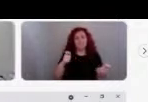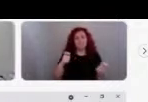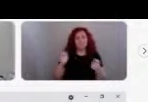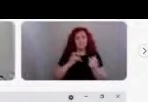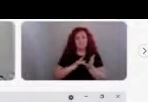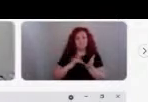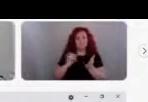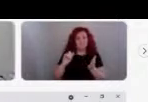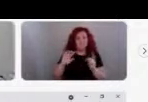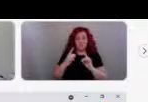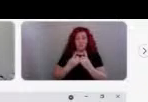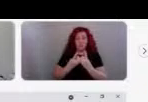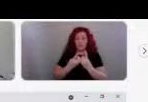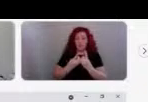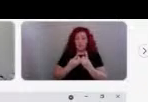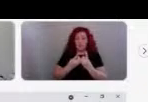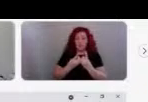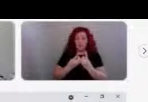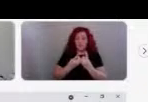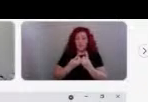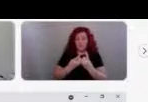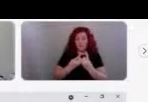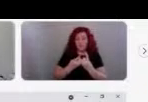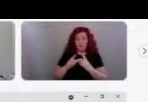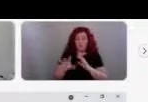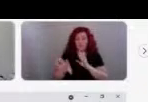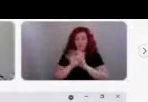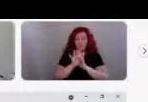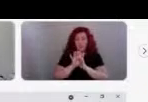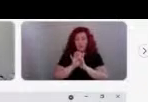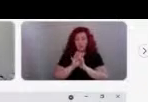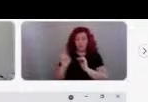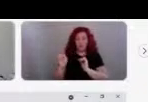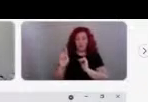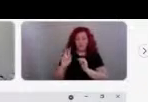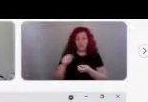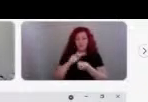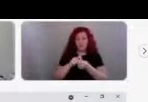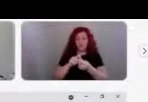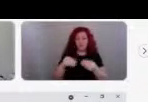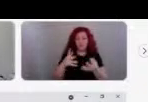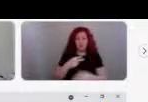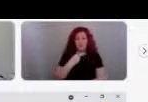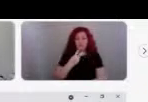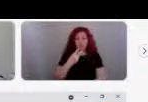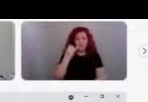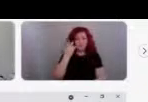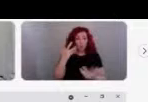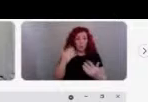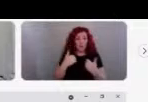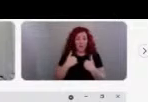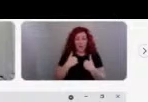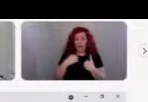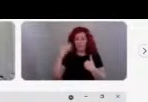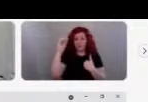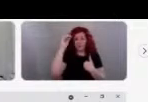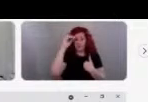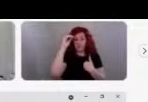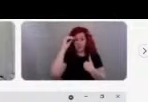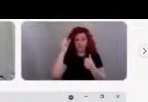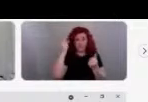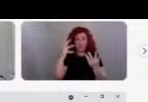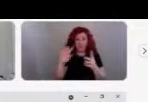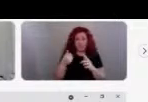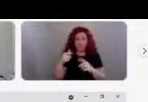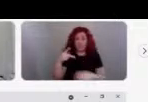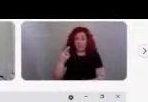speaks that selects out republicans specifically to give them a voice when they already have always in all in a lot of the other pima county